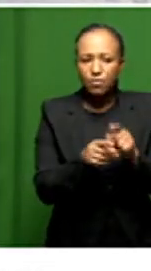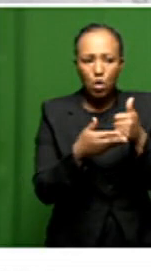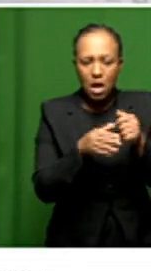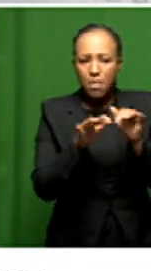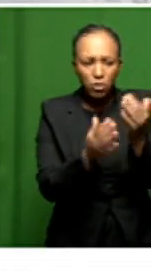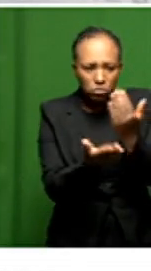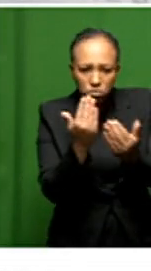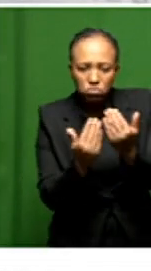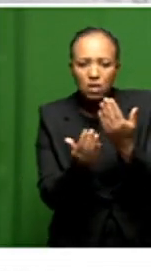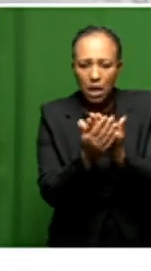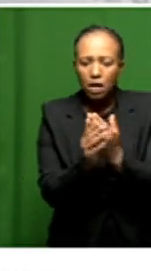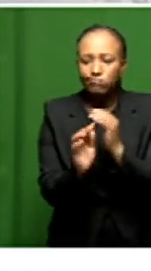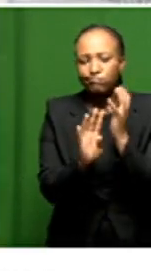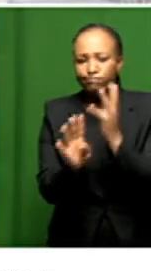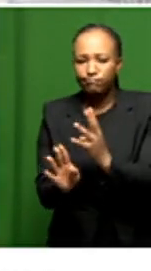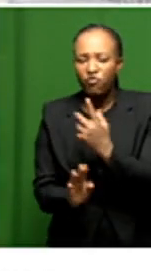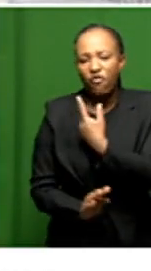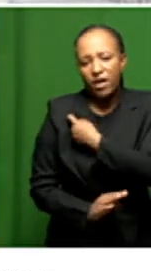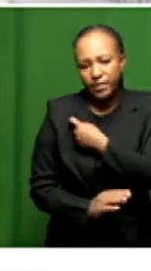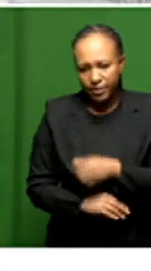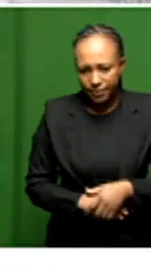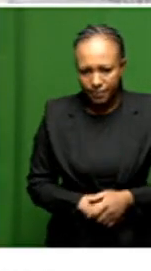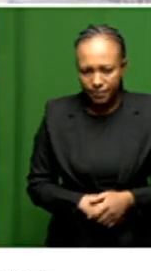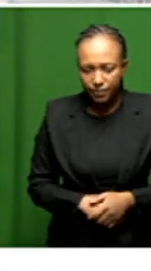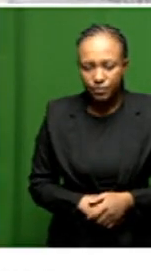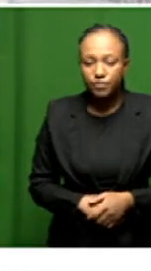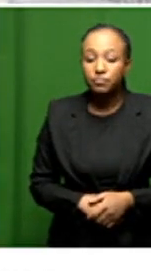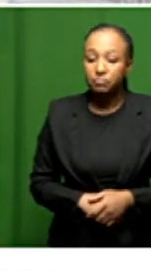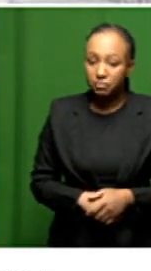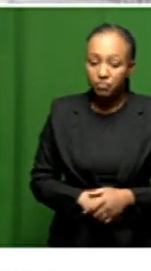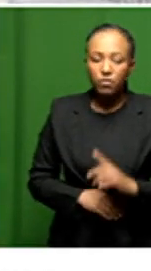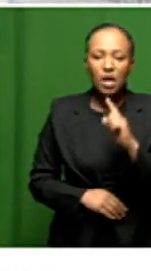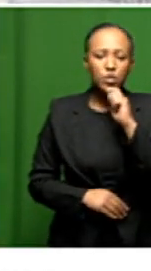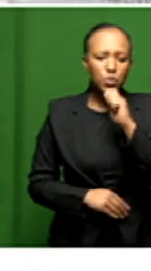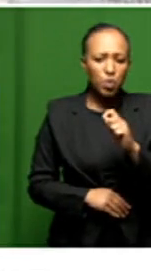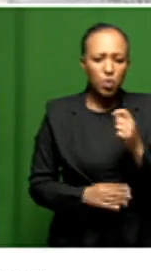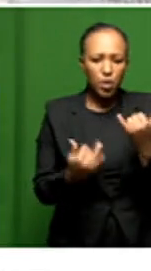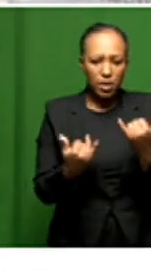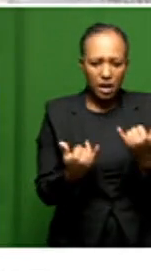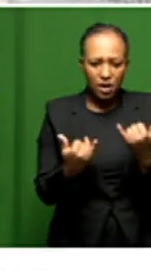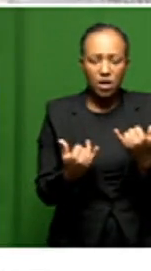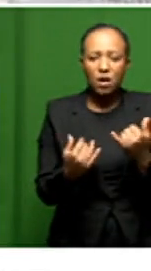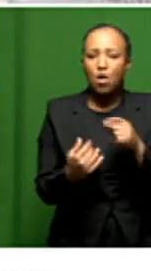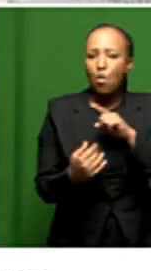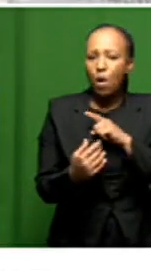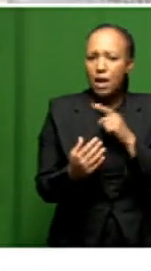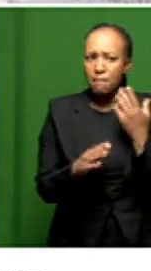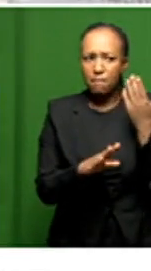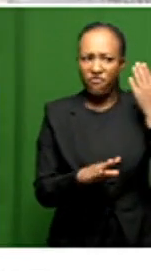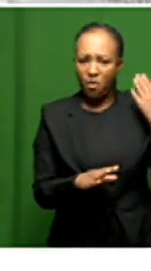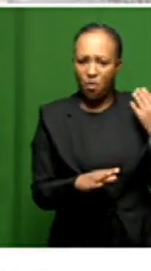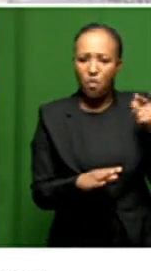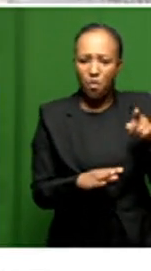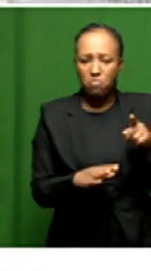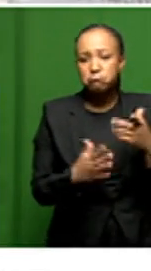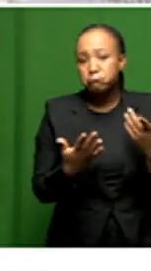people to go and get vaccinated. Yeah. So this is the reality is that, we've come to a point where,